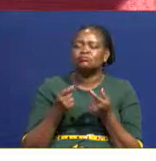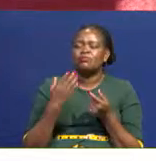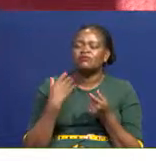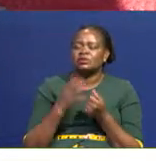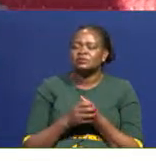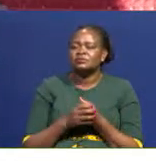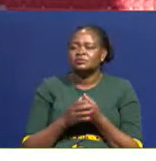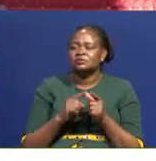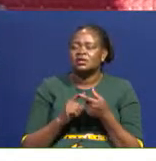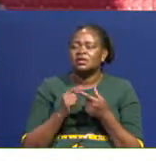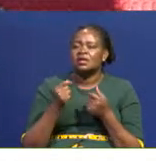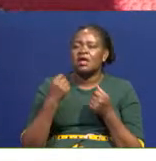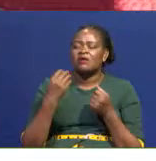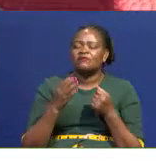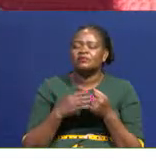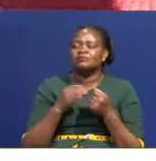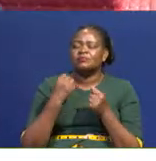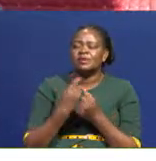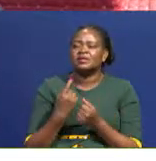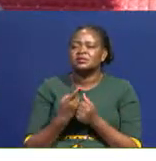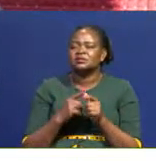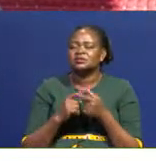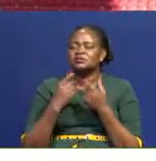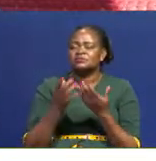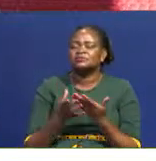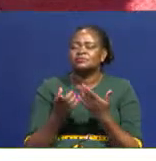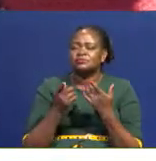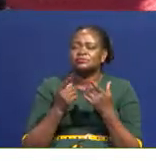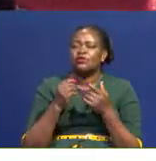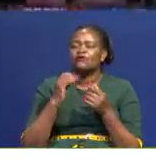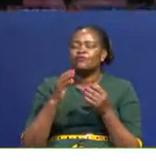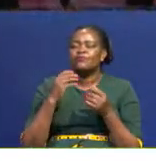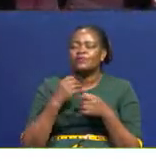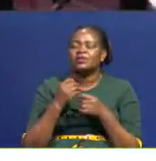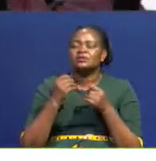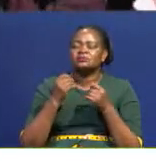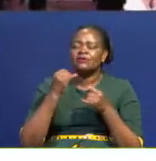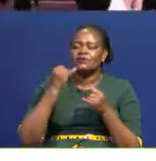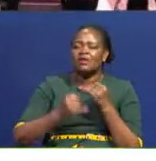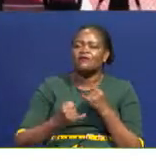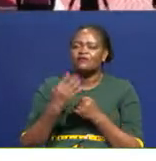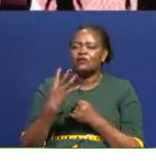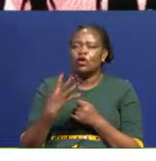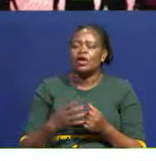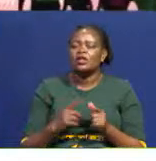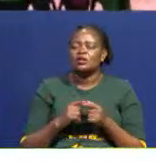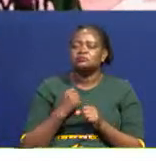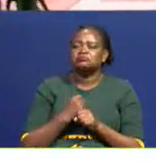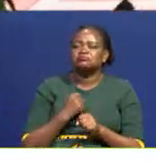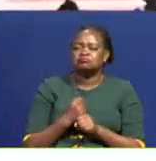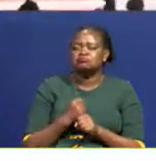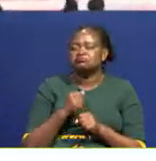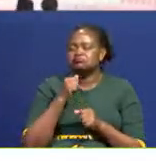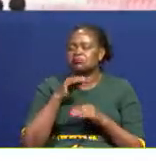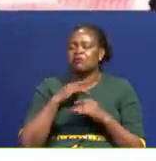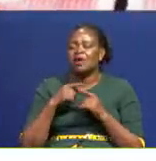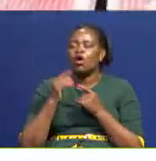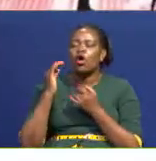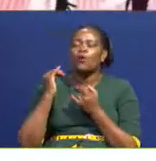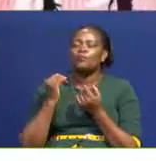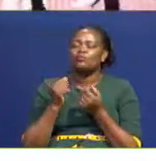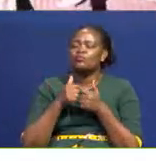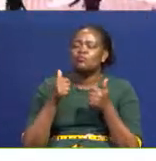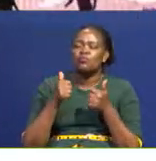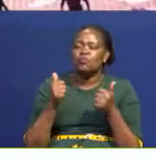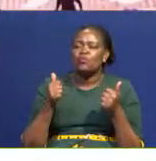before Sebastian Haller's 81st-minute strike gave Dortmund some hope of making it into the last four. His efforts were not enough, but they hope to make amends